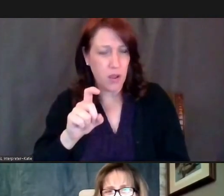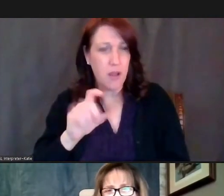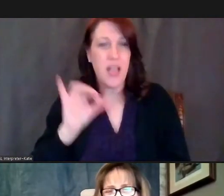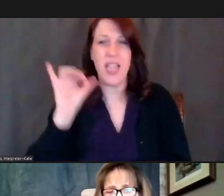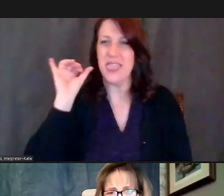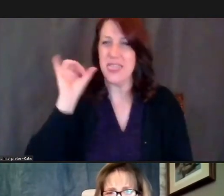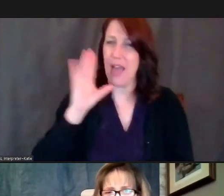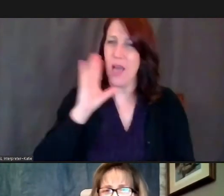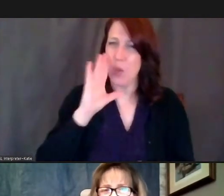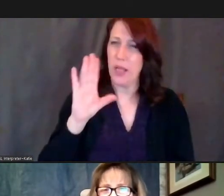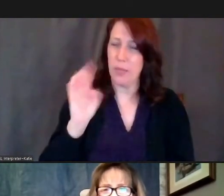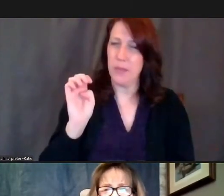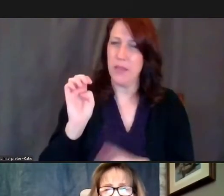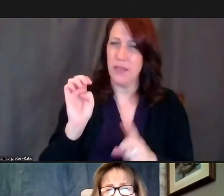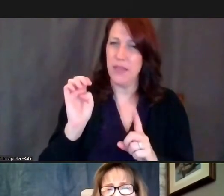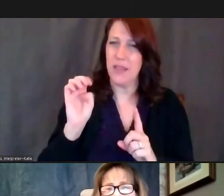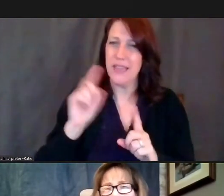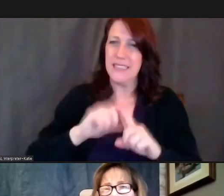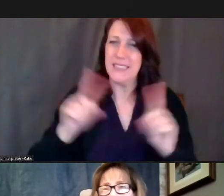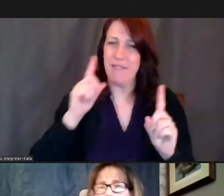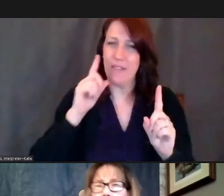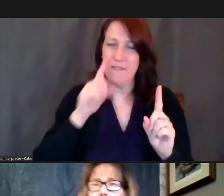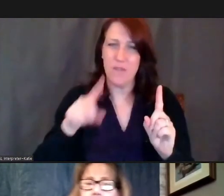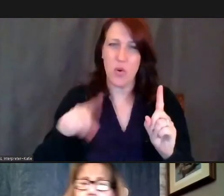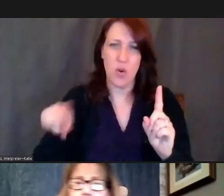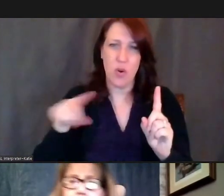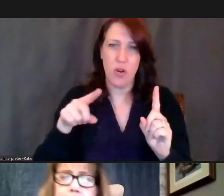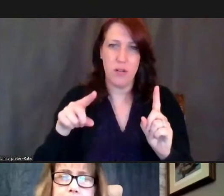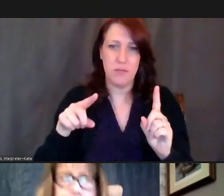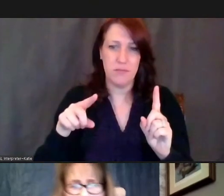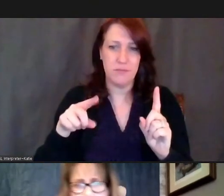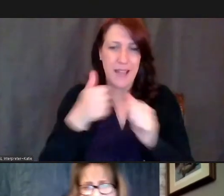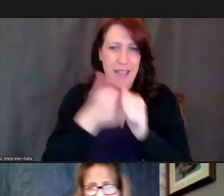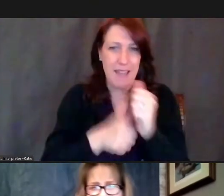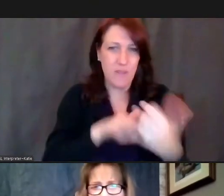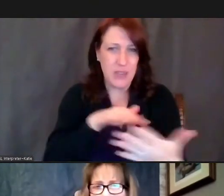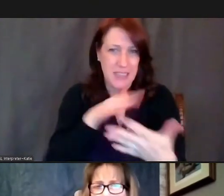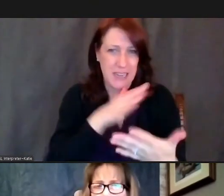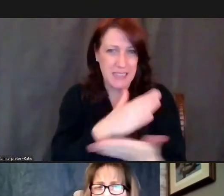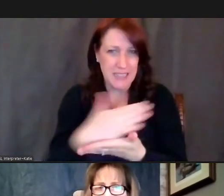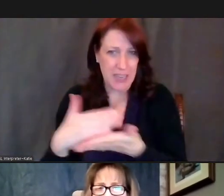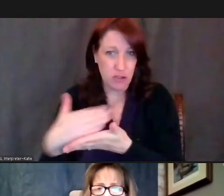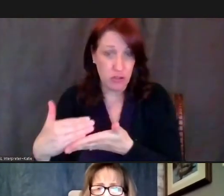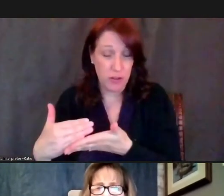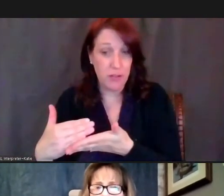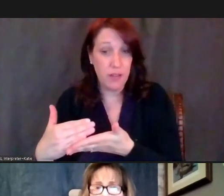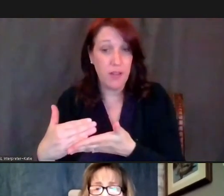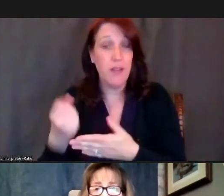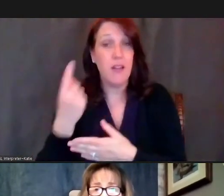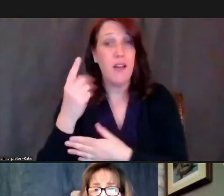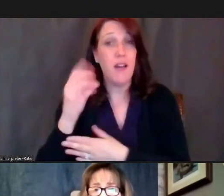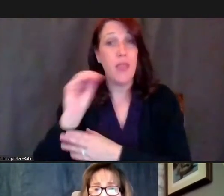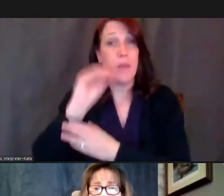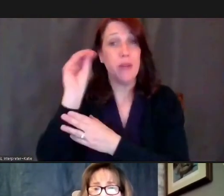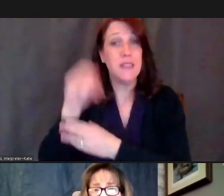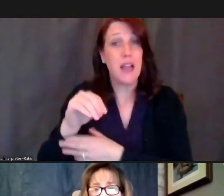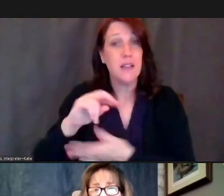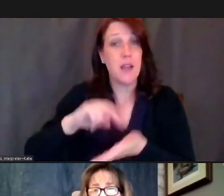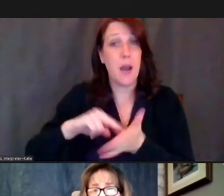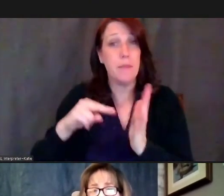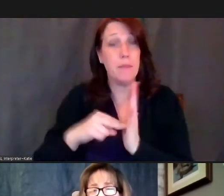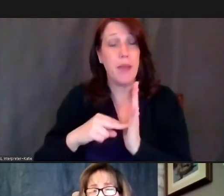to be different for every study section, but the percentiles are meant to